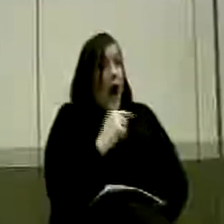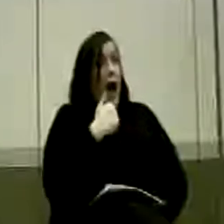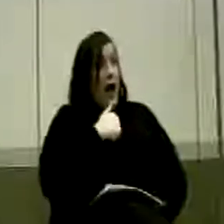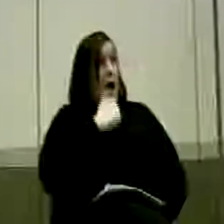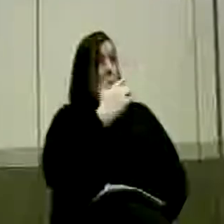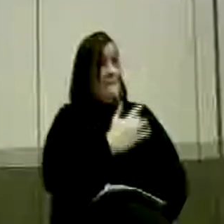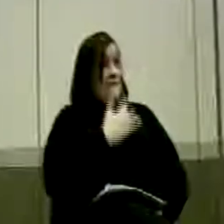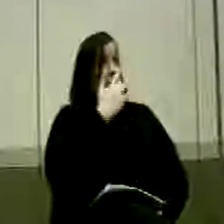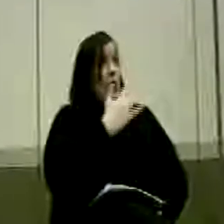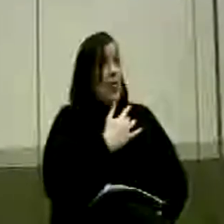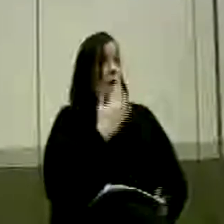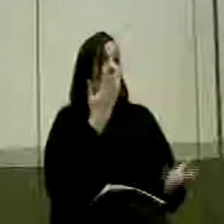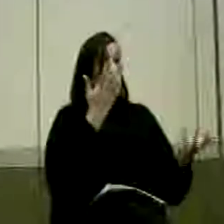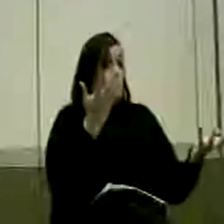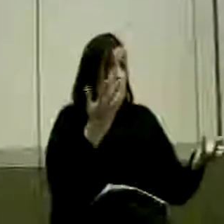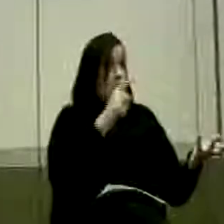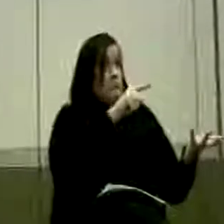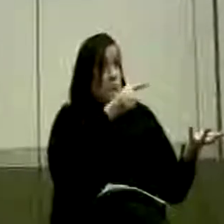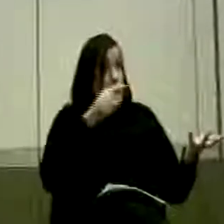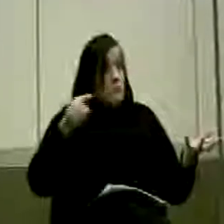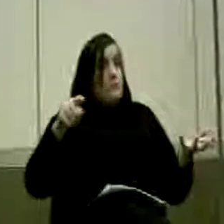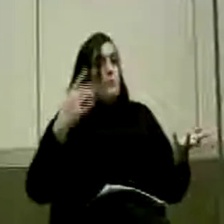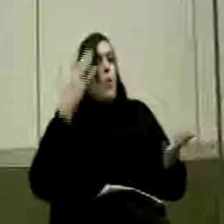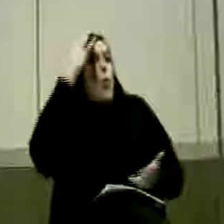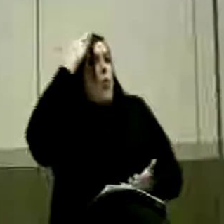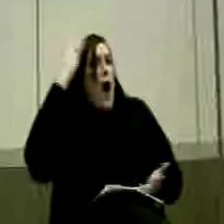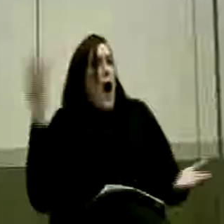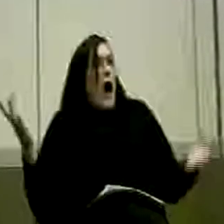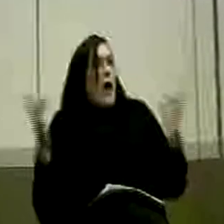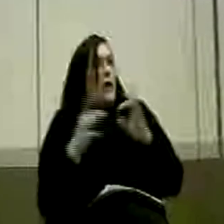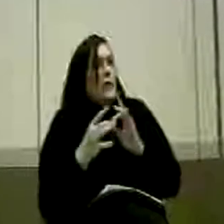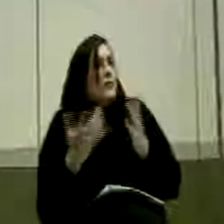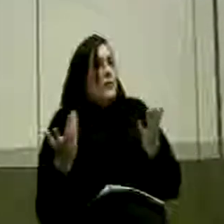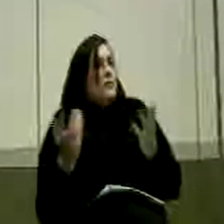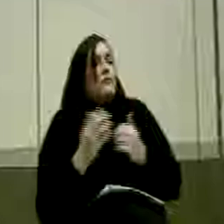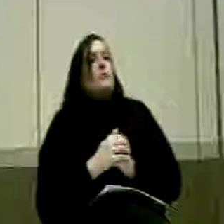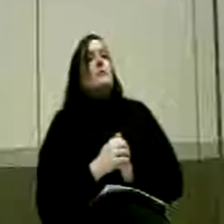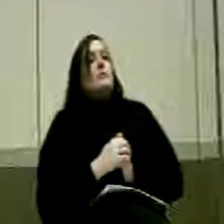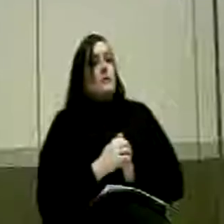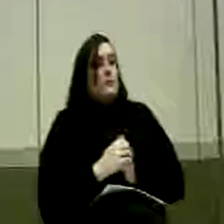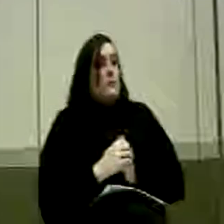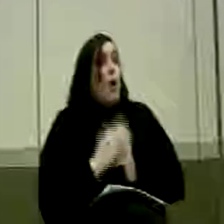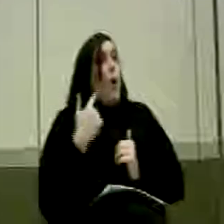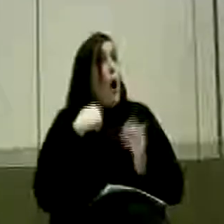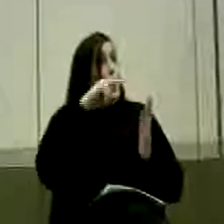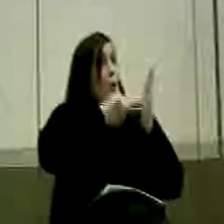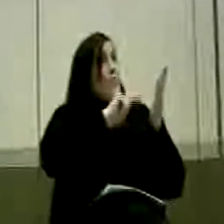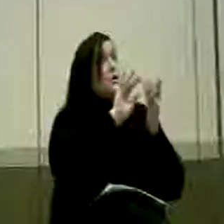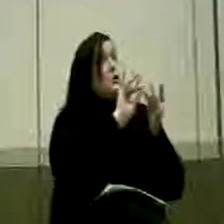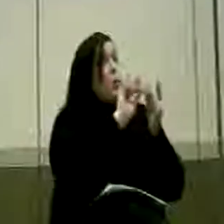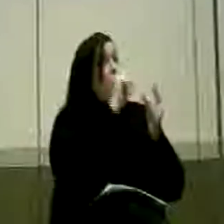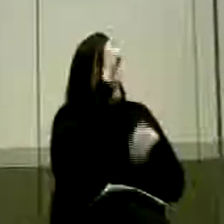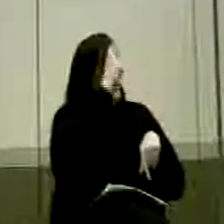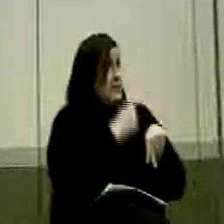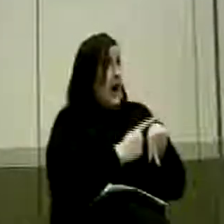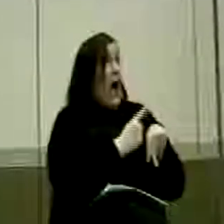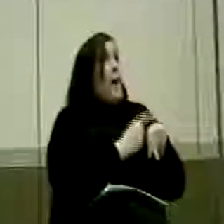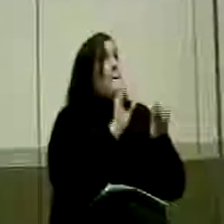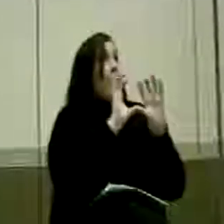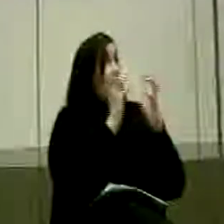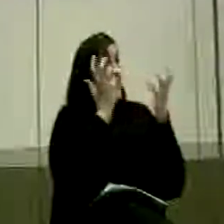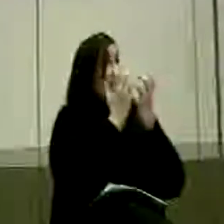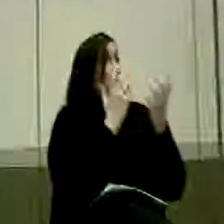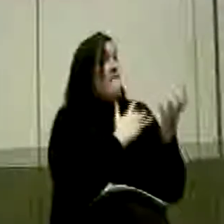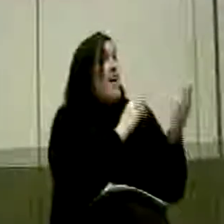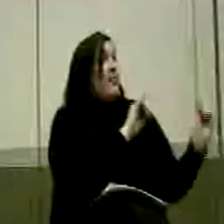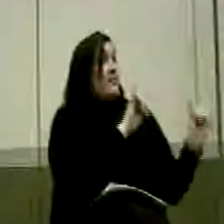way, why, and then, and then kind of match that up with, maybe something, they've read in a story where one of their classmates felt this way. They felt that